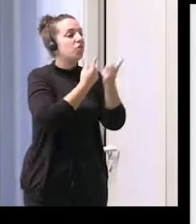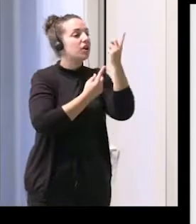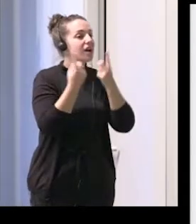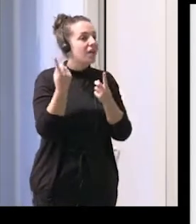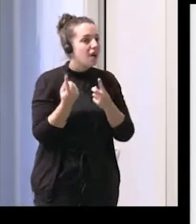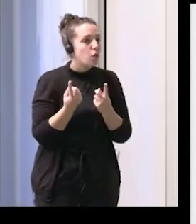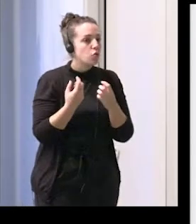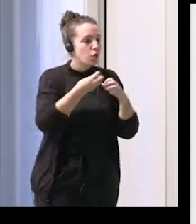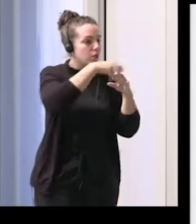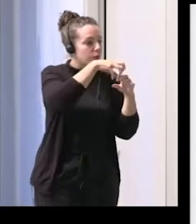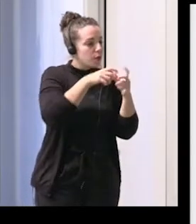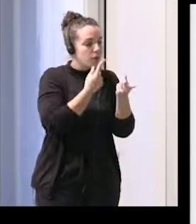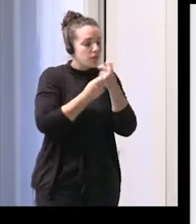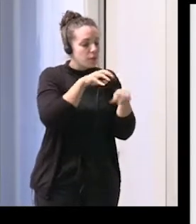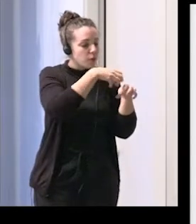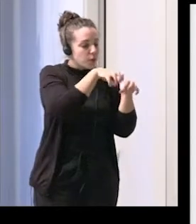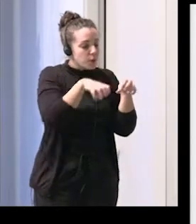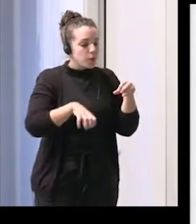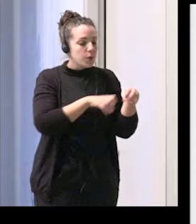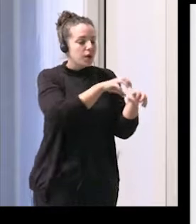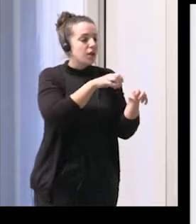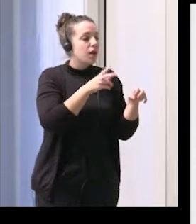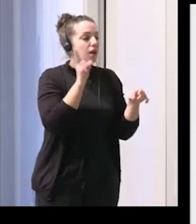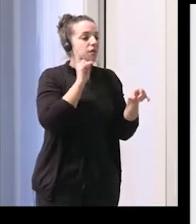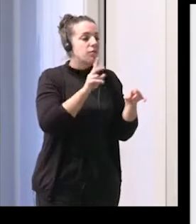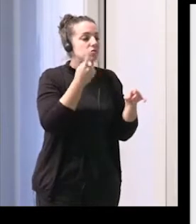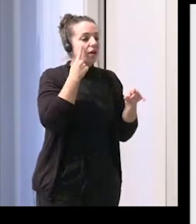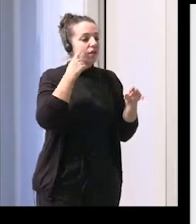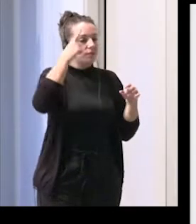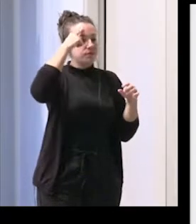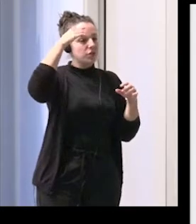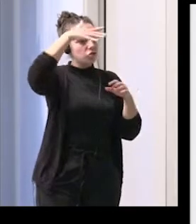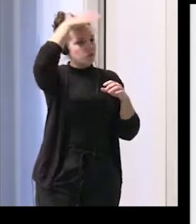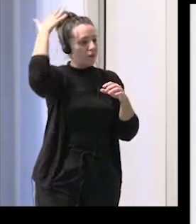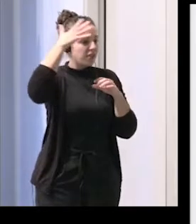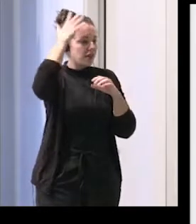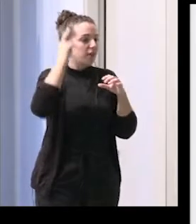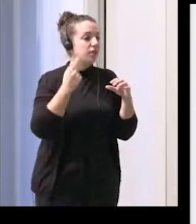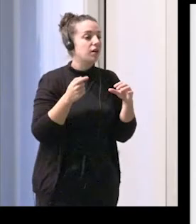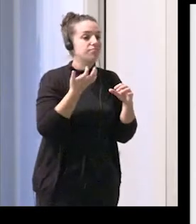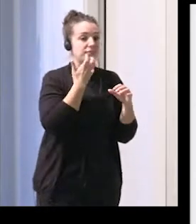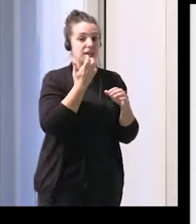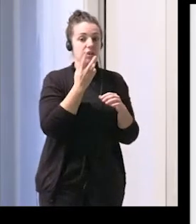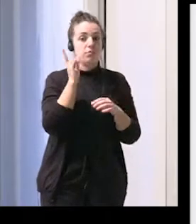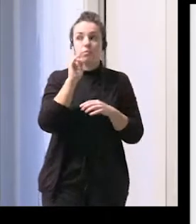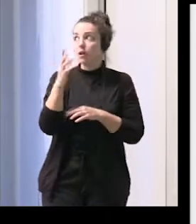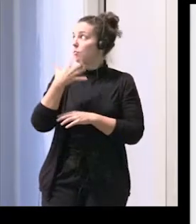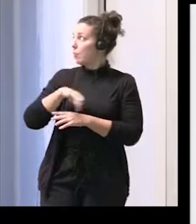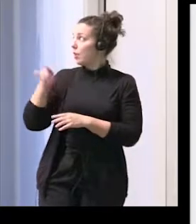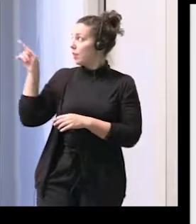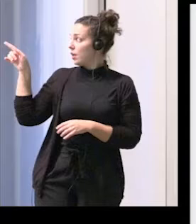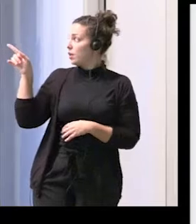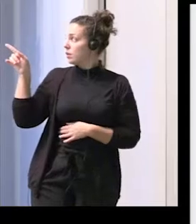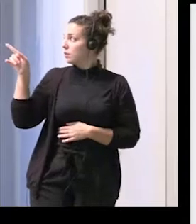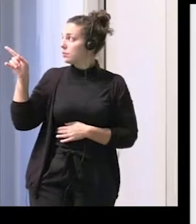to this distribution over the surface of the head for that child. And so what you can see in this example is that in response to